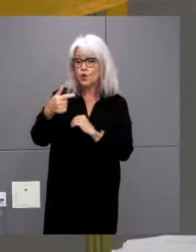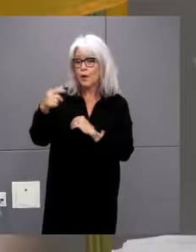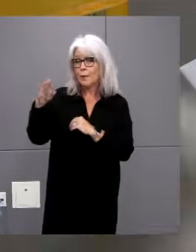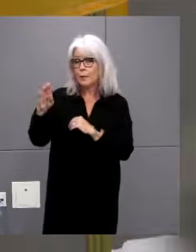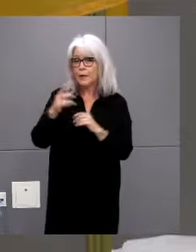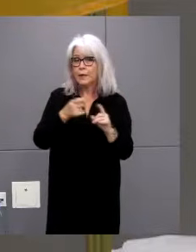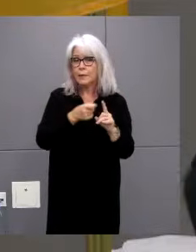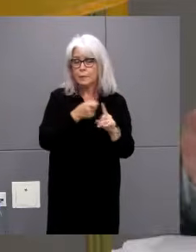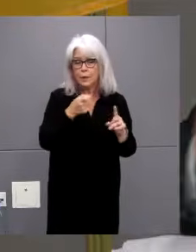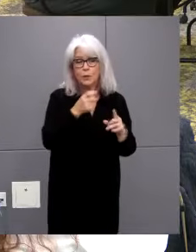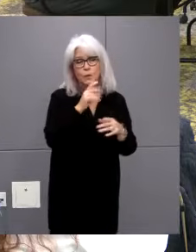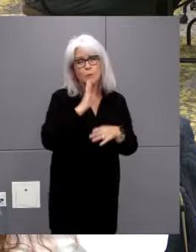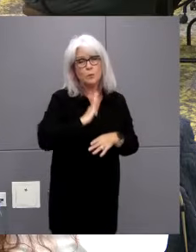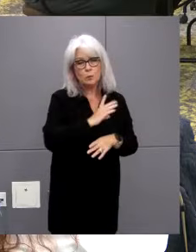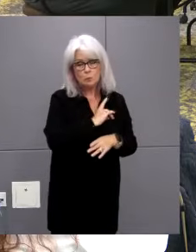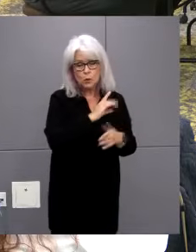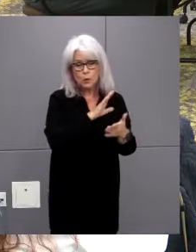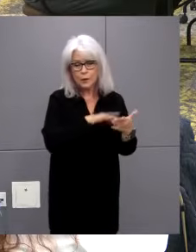board concerns.